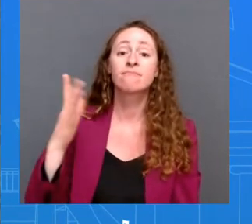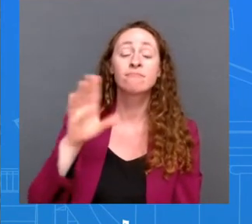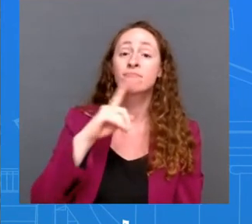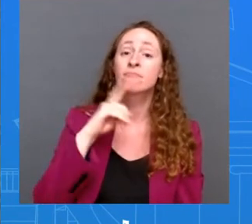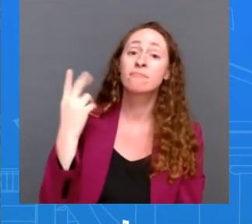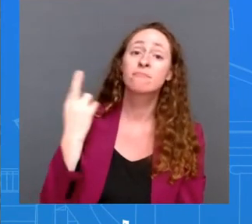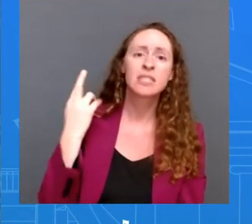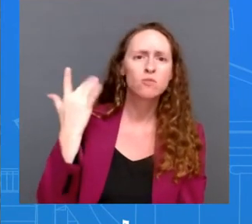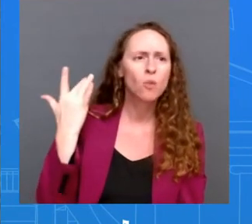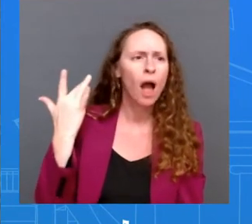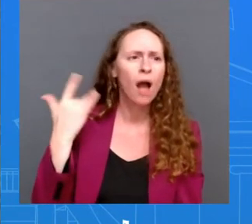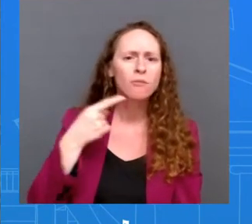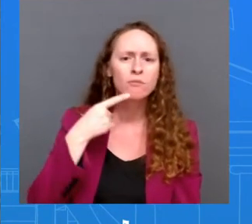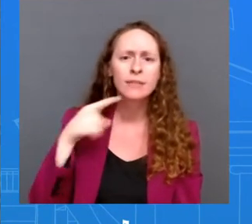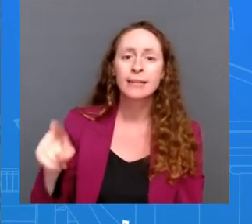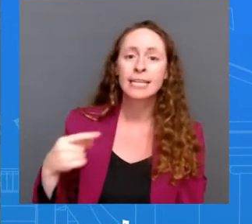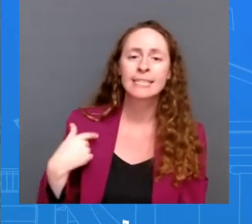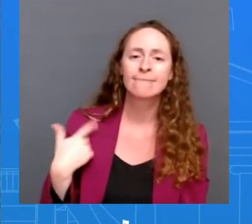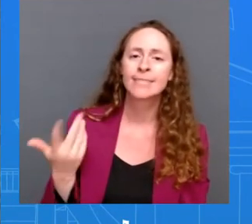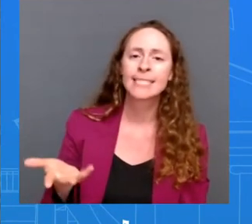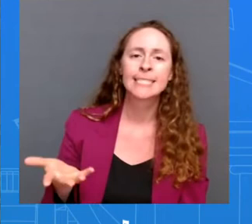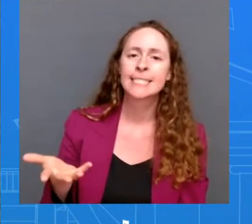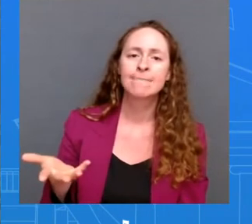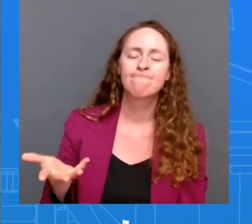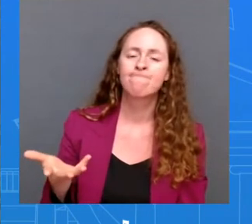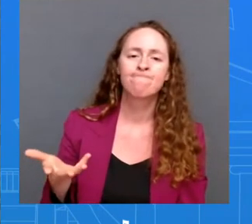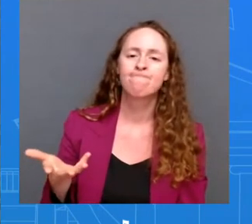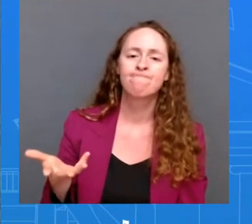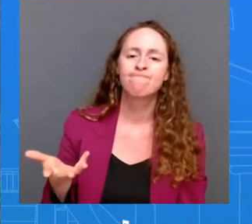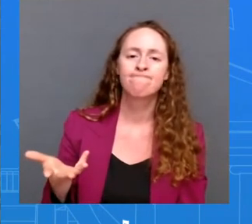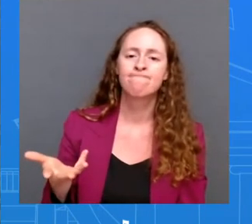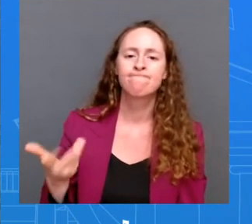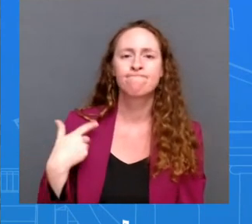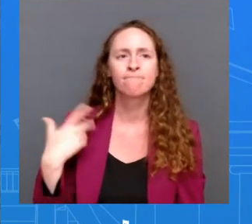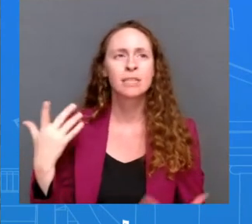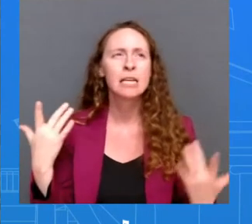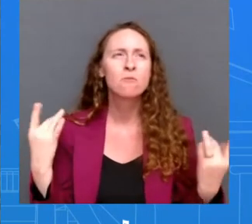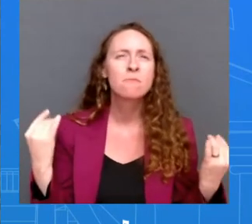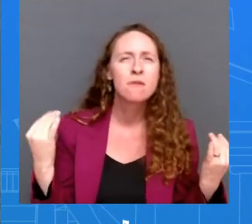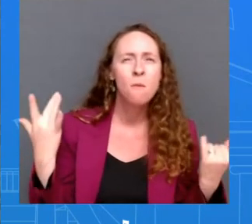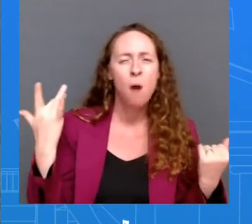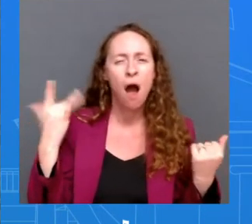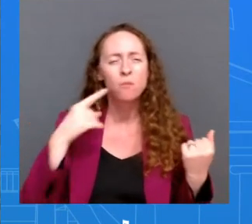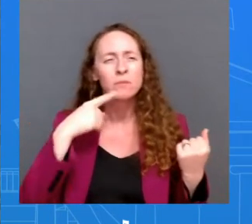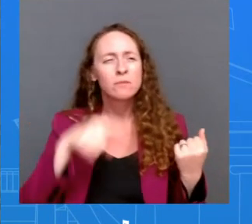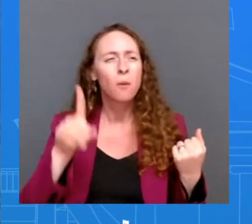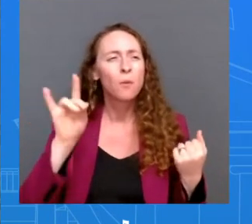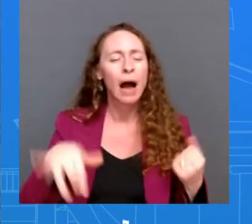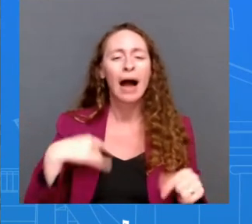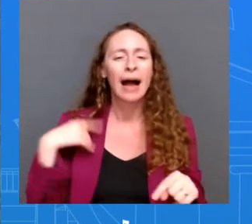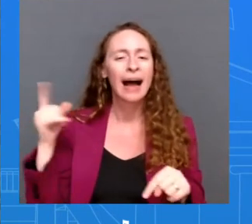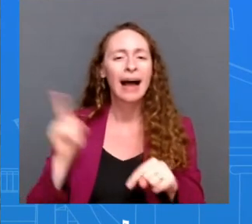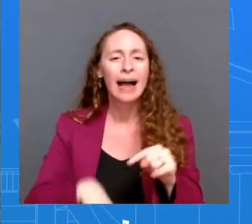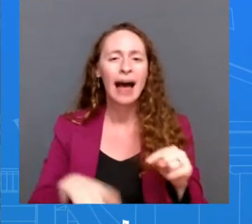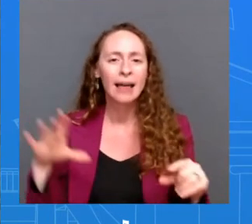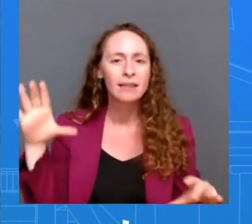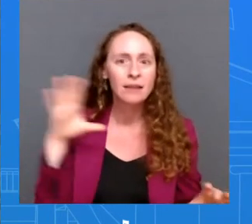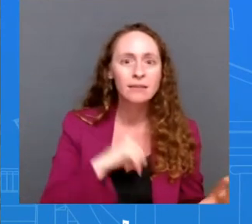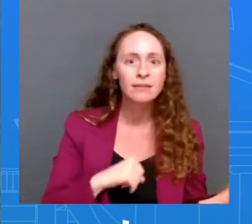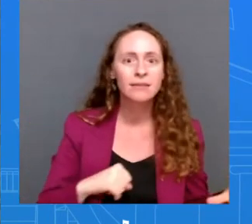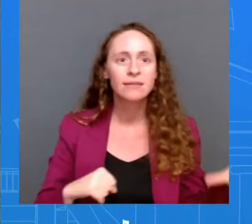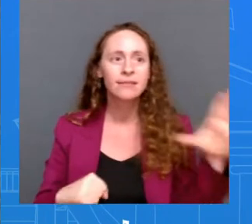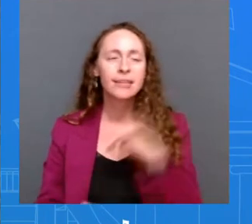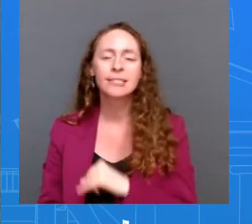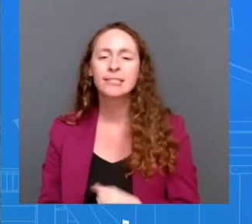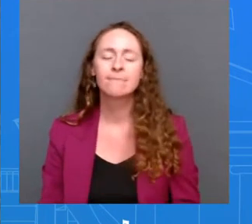It wouldn't be appropriate for me to try to speculate what's in their heads. All I can do is tell you where President Biden is and the national security